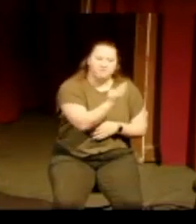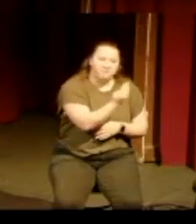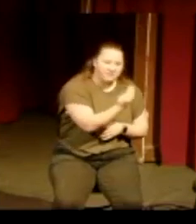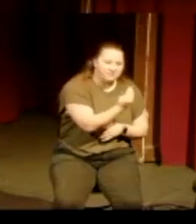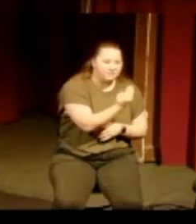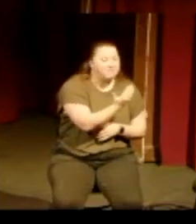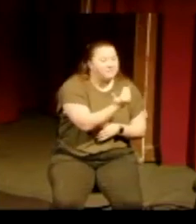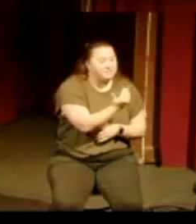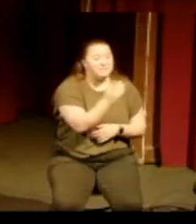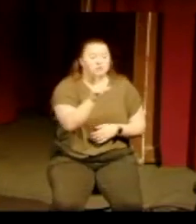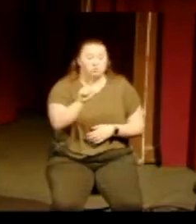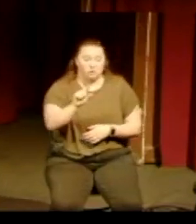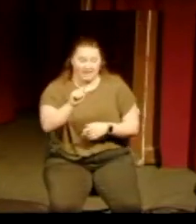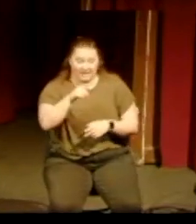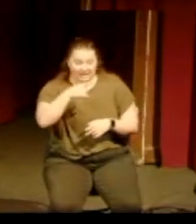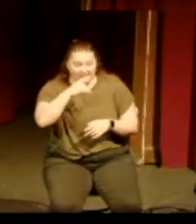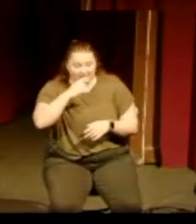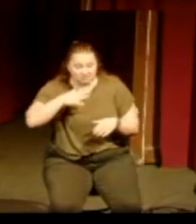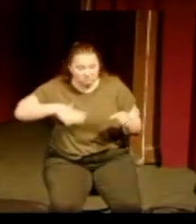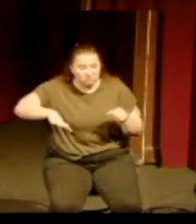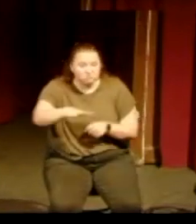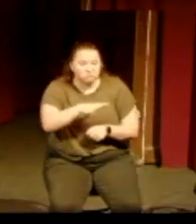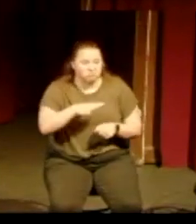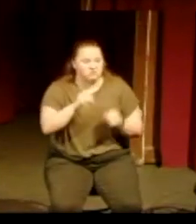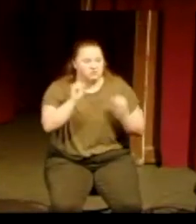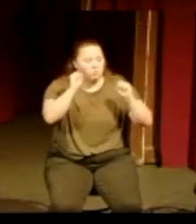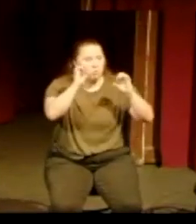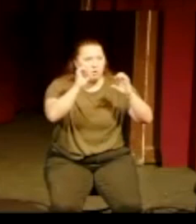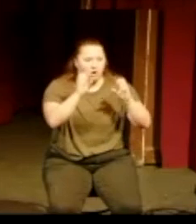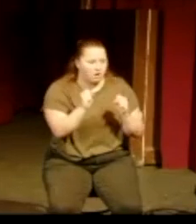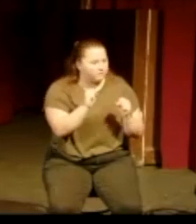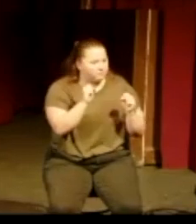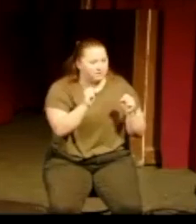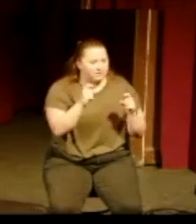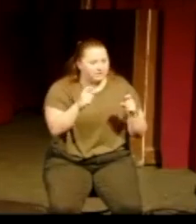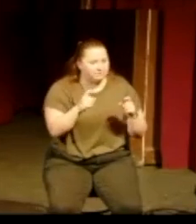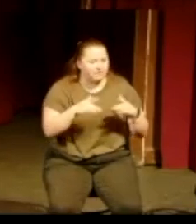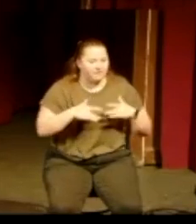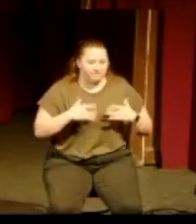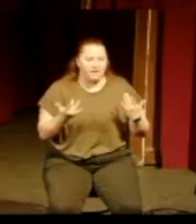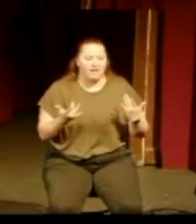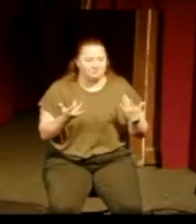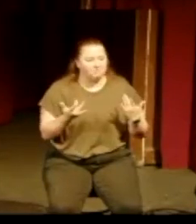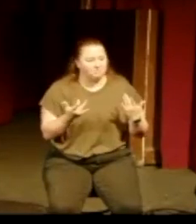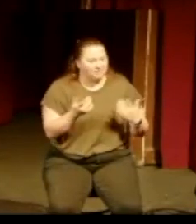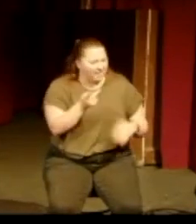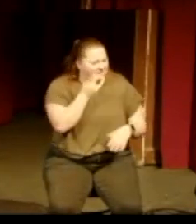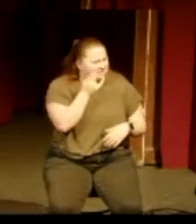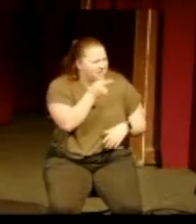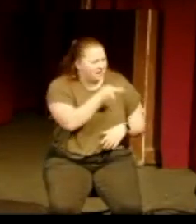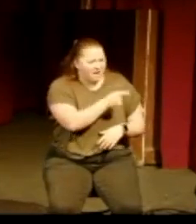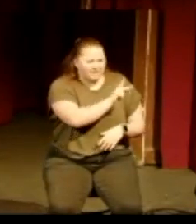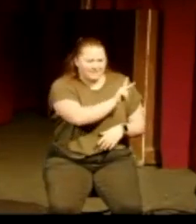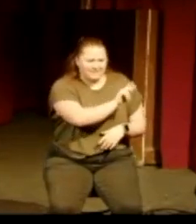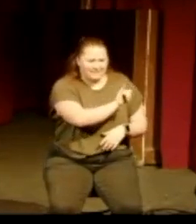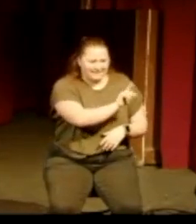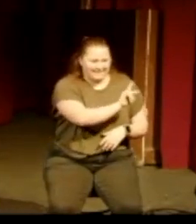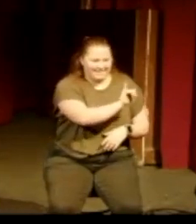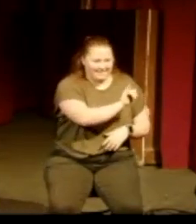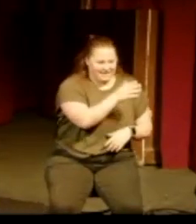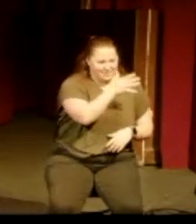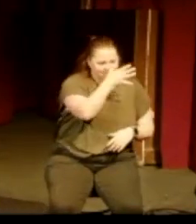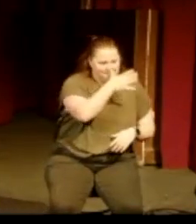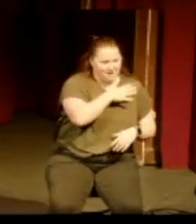around me. It was a fabulous, fabulous event. And about halfway through, I see Kiki, and I'm like, that's our boxer. He's up